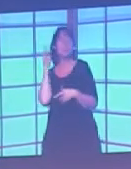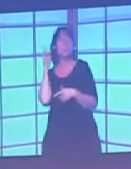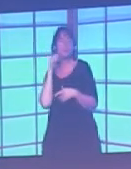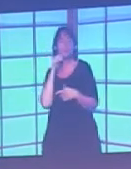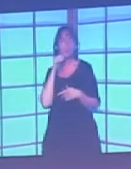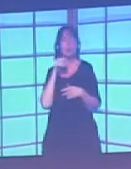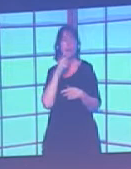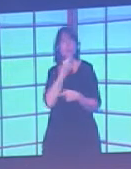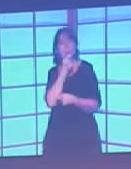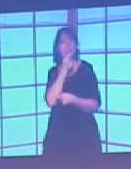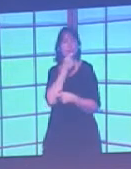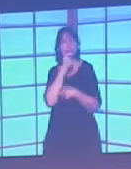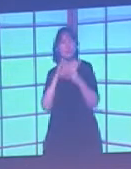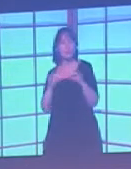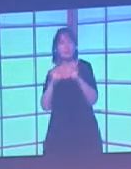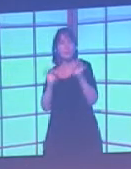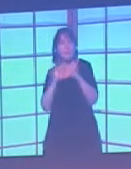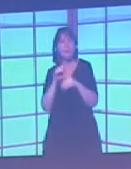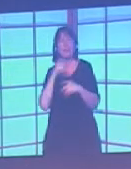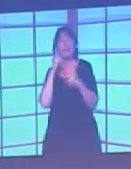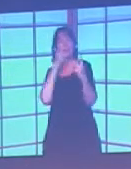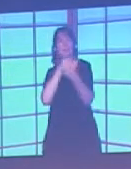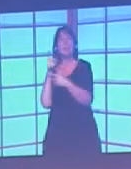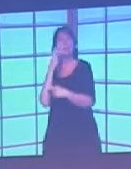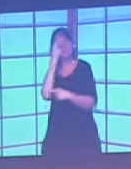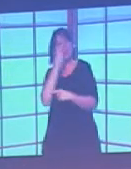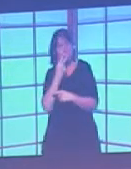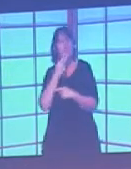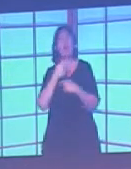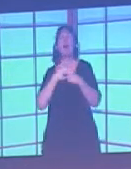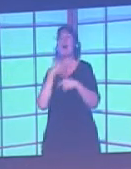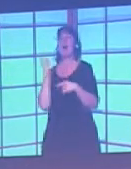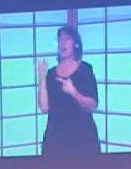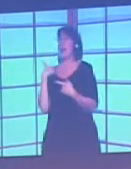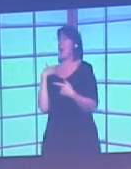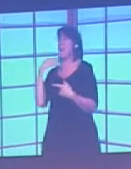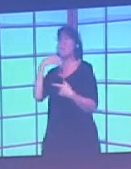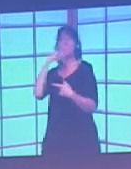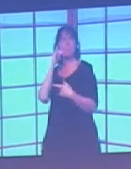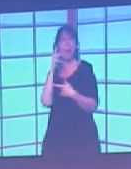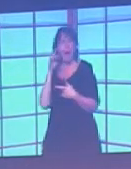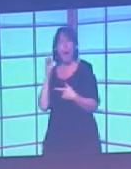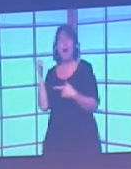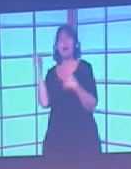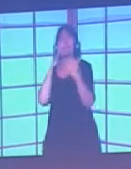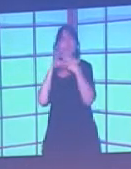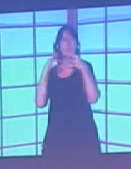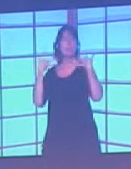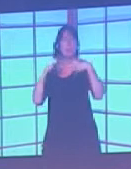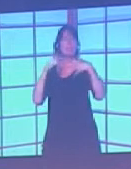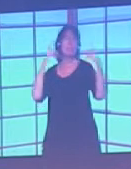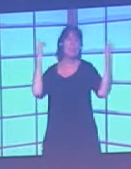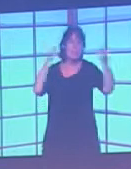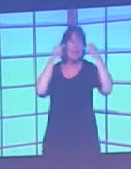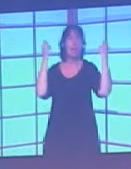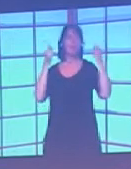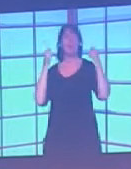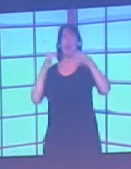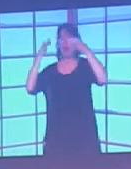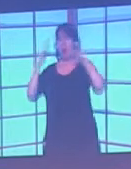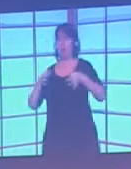of course, in the presentation from Mike, learnt that, that there were celebrations and official